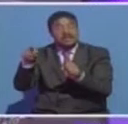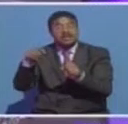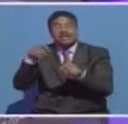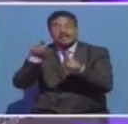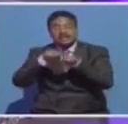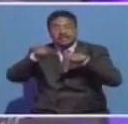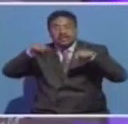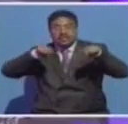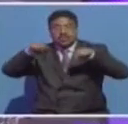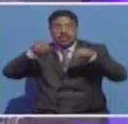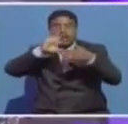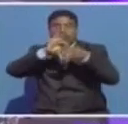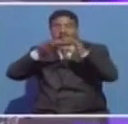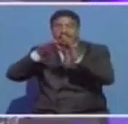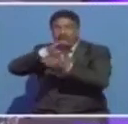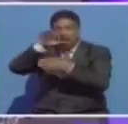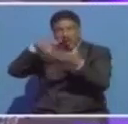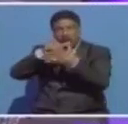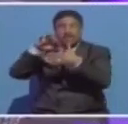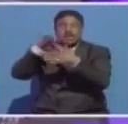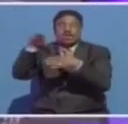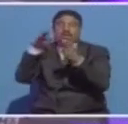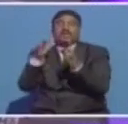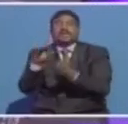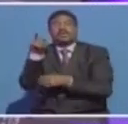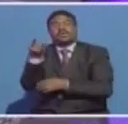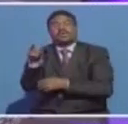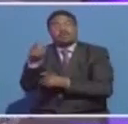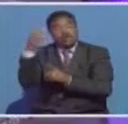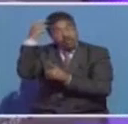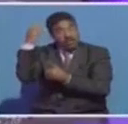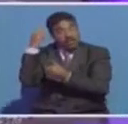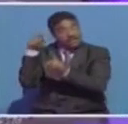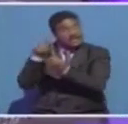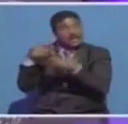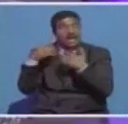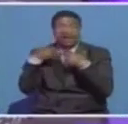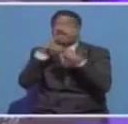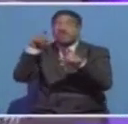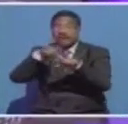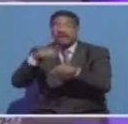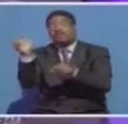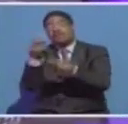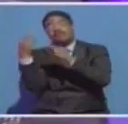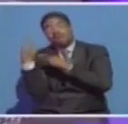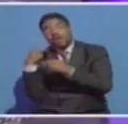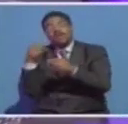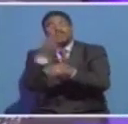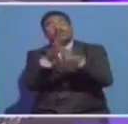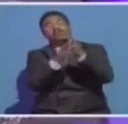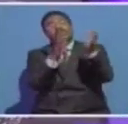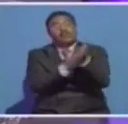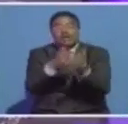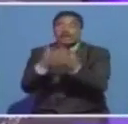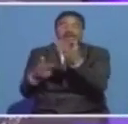It coordinates all the key stakeholders. The office itself has no direct responsibility, for instance, in schools. That